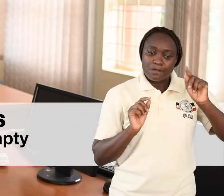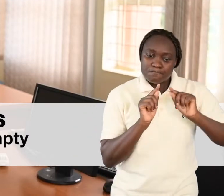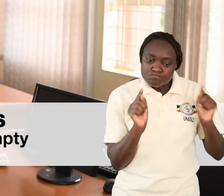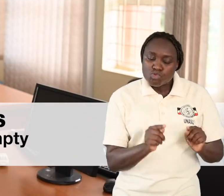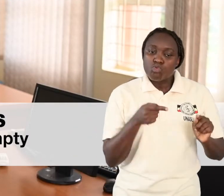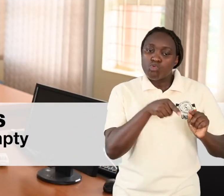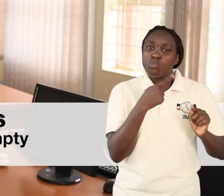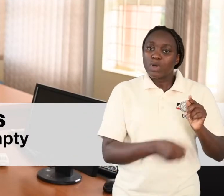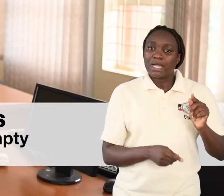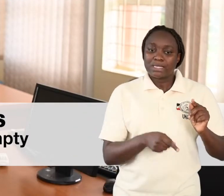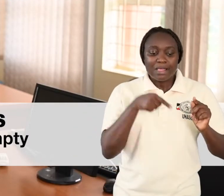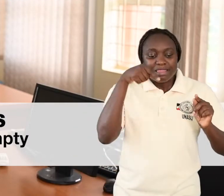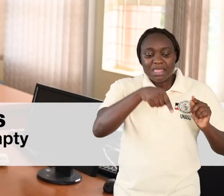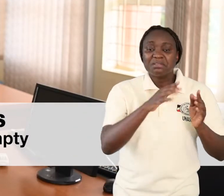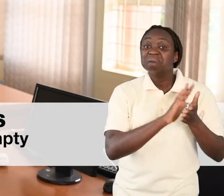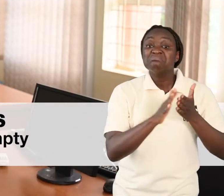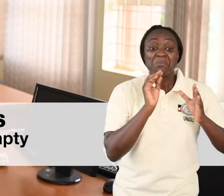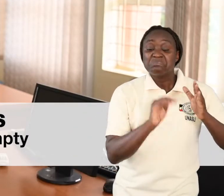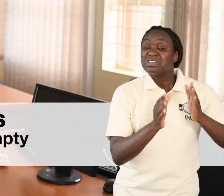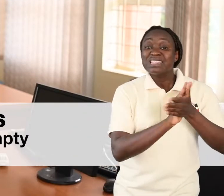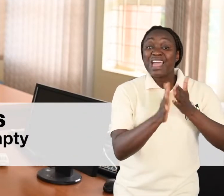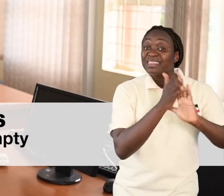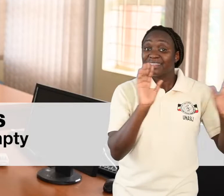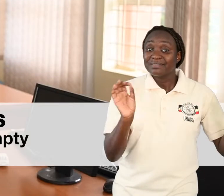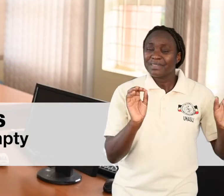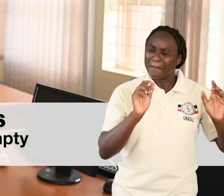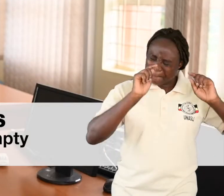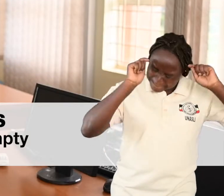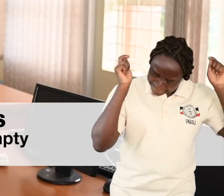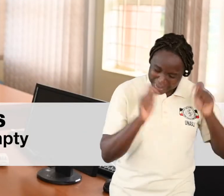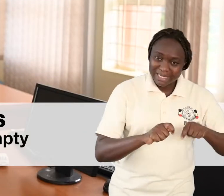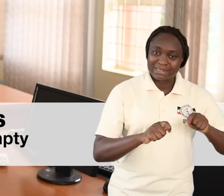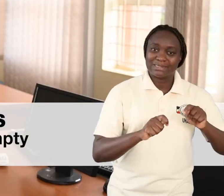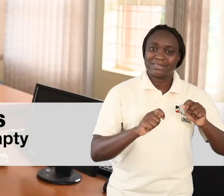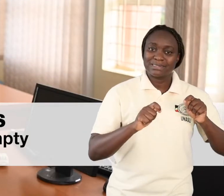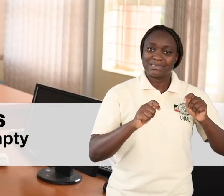set. So an empty set is a